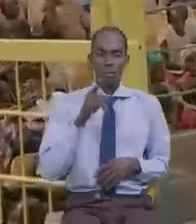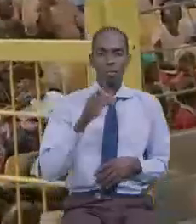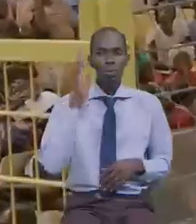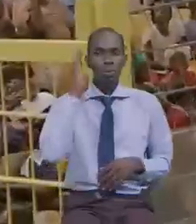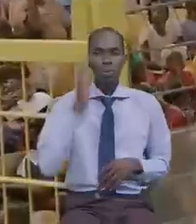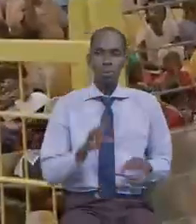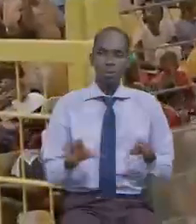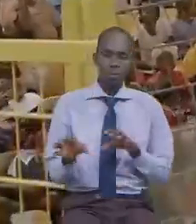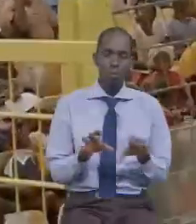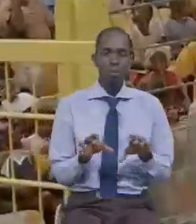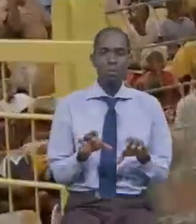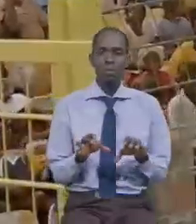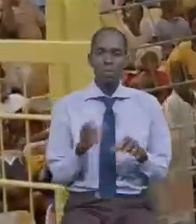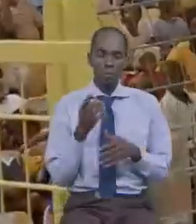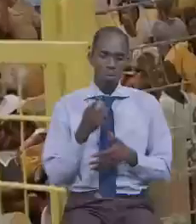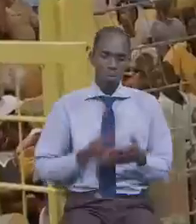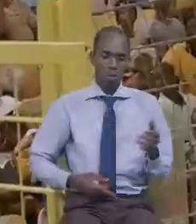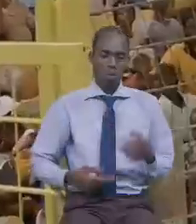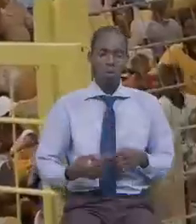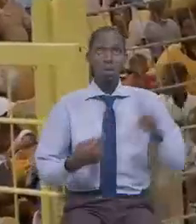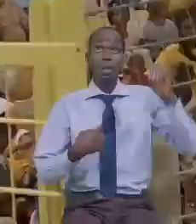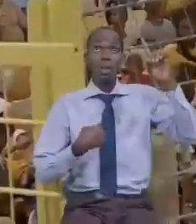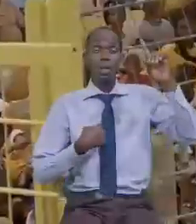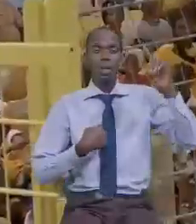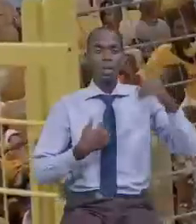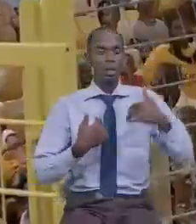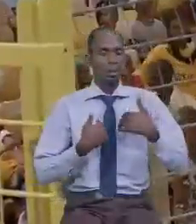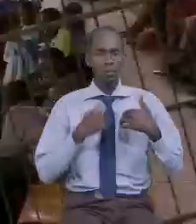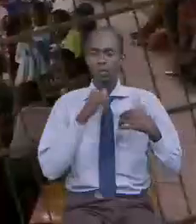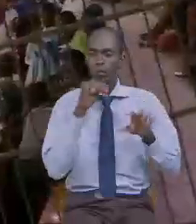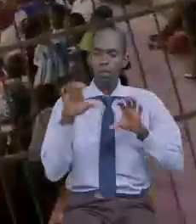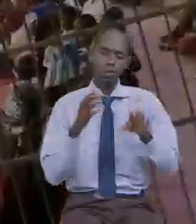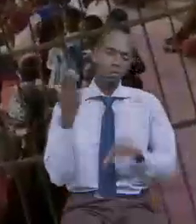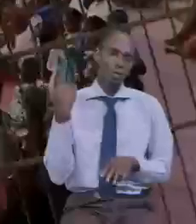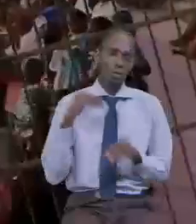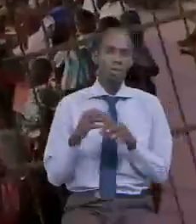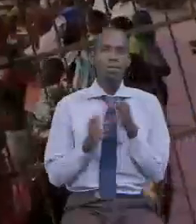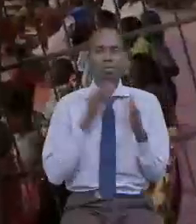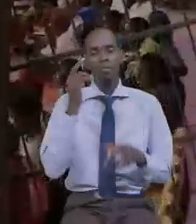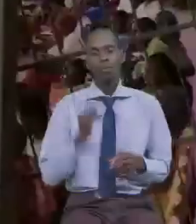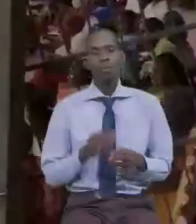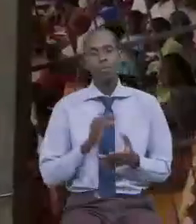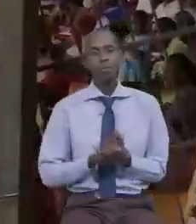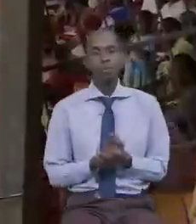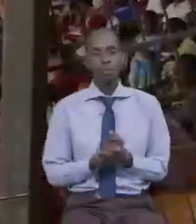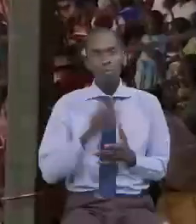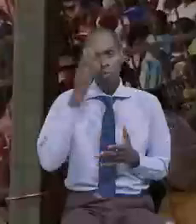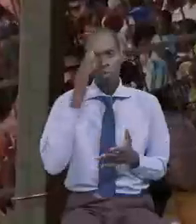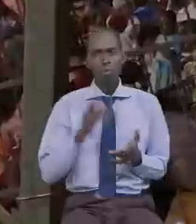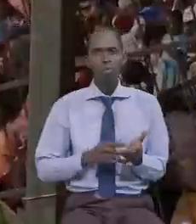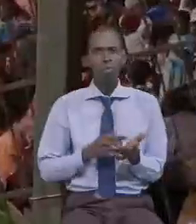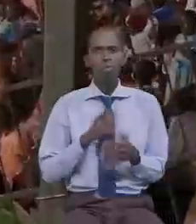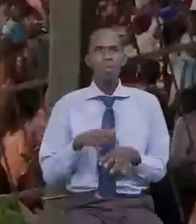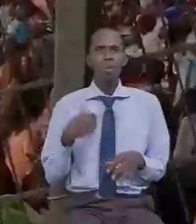what I have not done. You know, sometimes when I say that, the young people